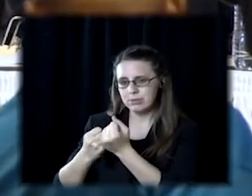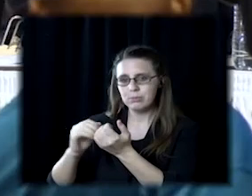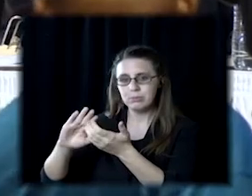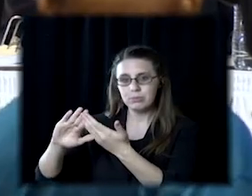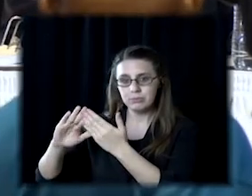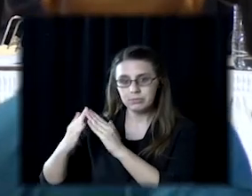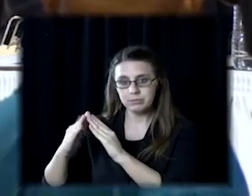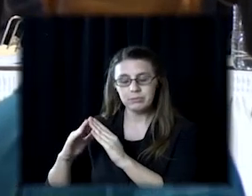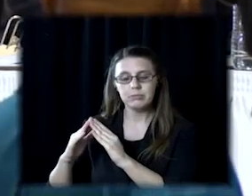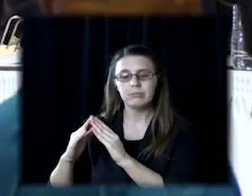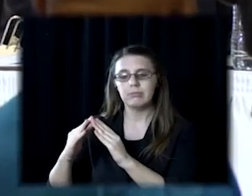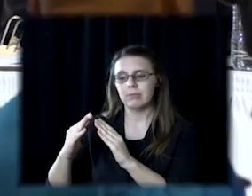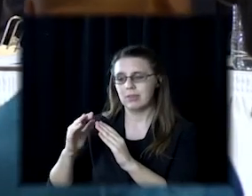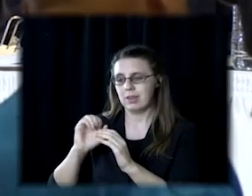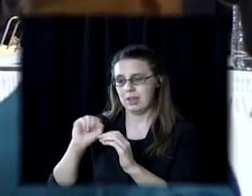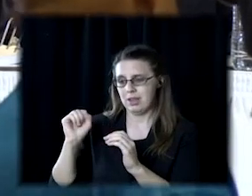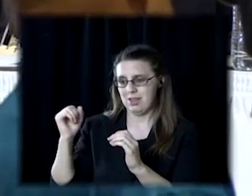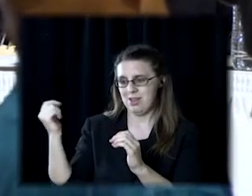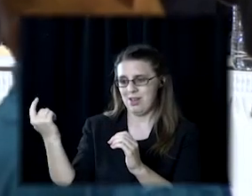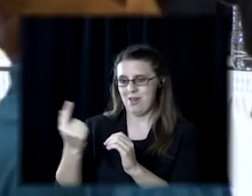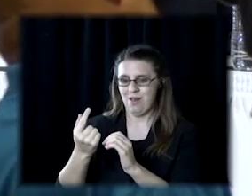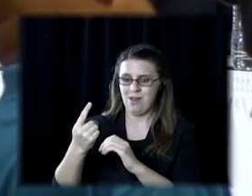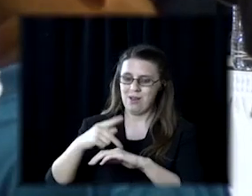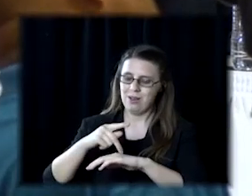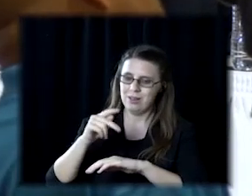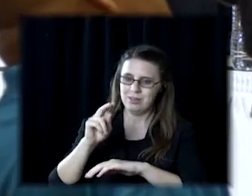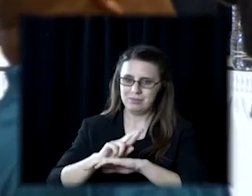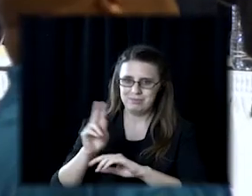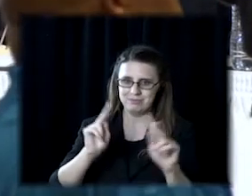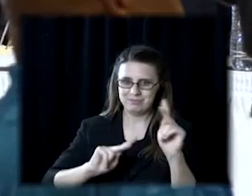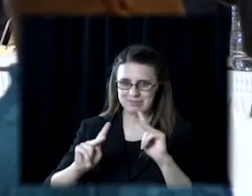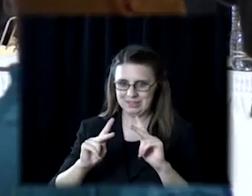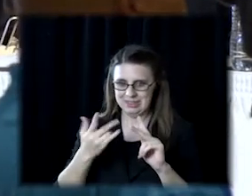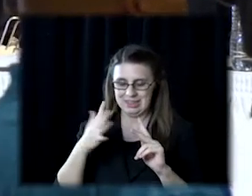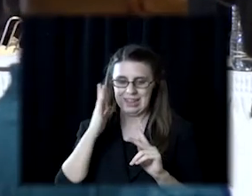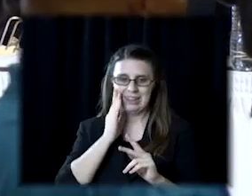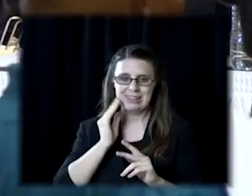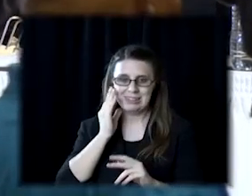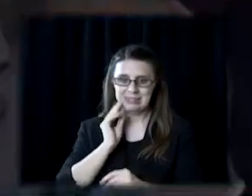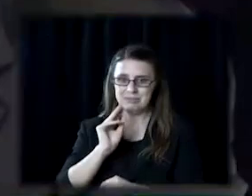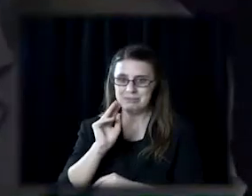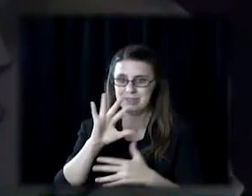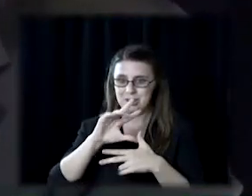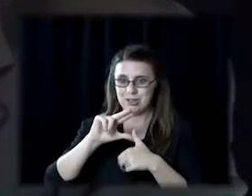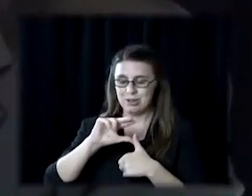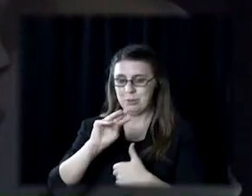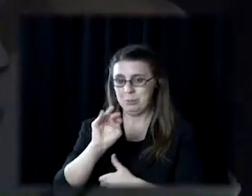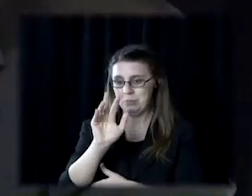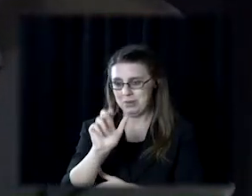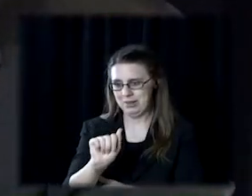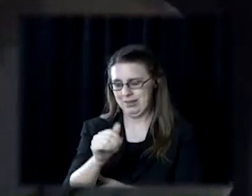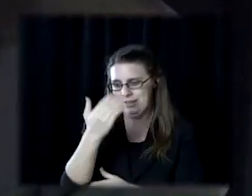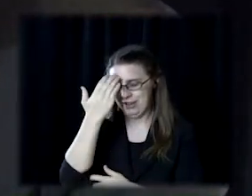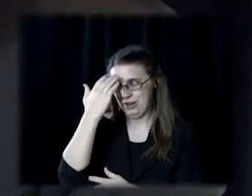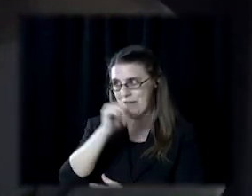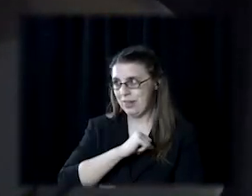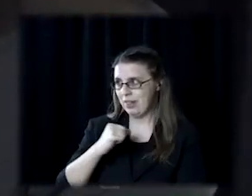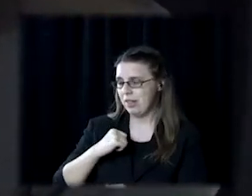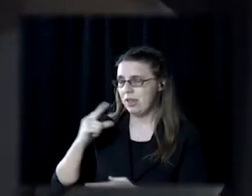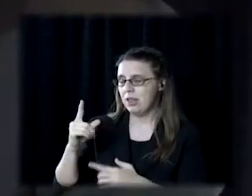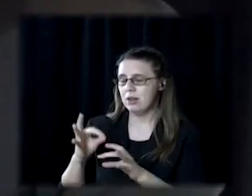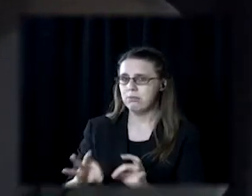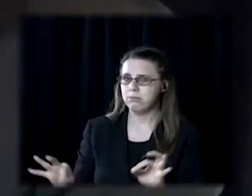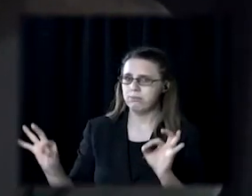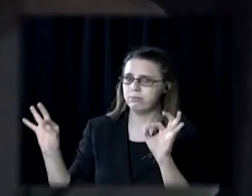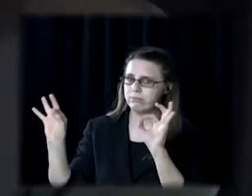every resident of Puerto Rico that lived through Maria understands, the mayors were essential, and they are the governing